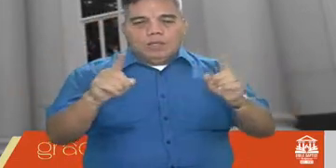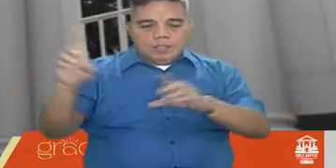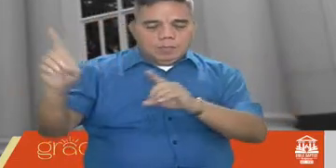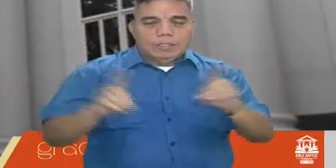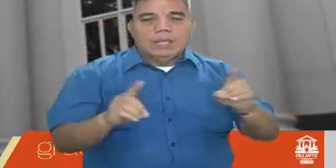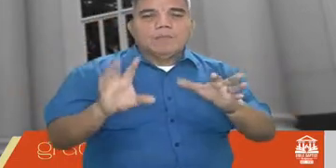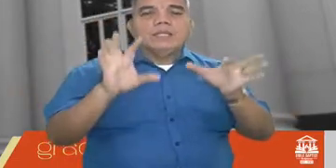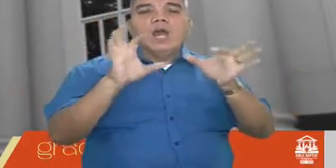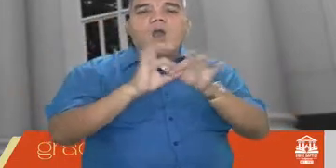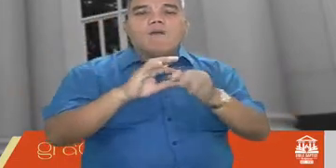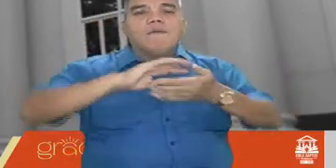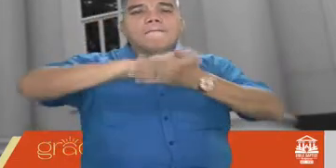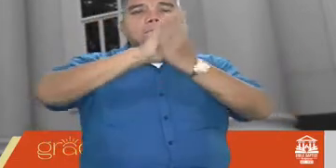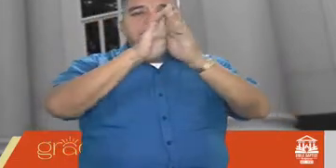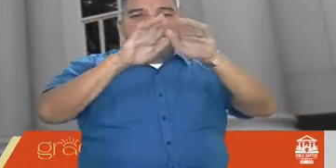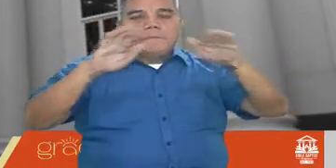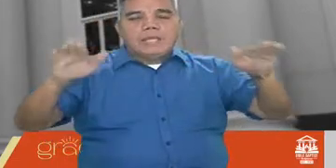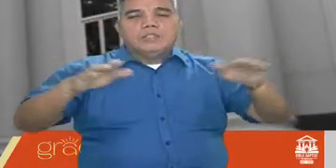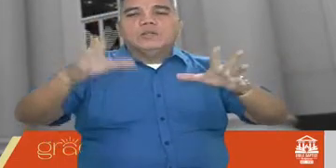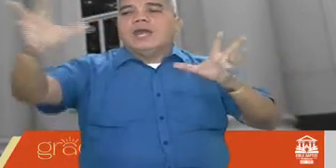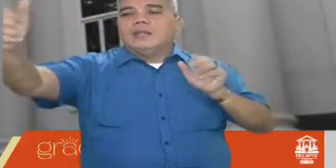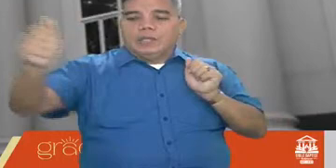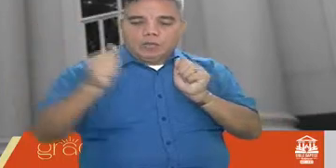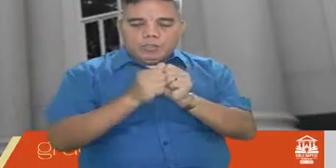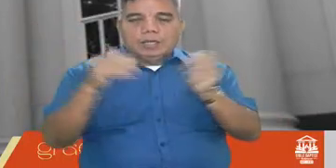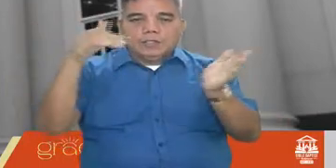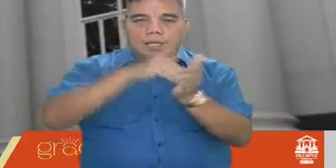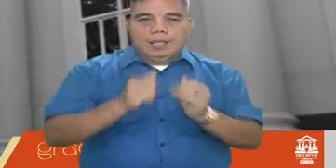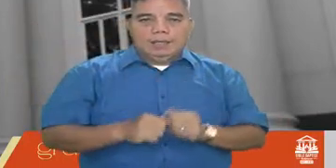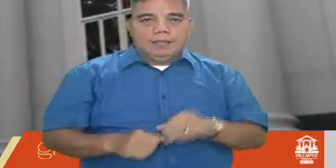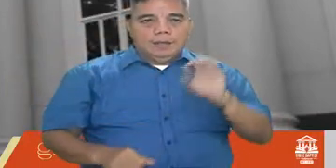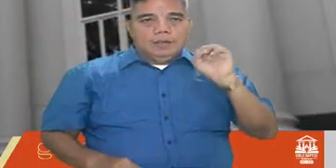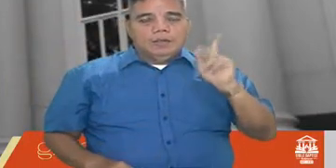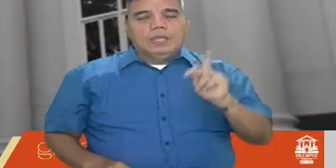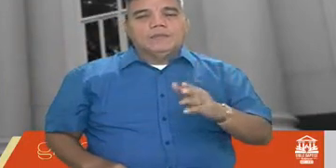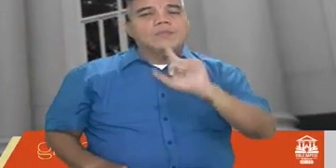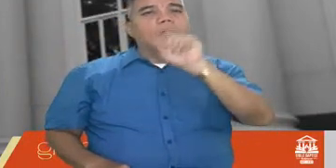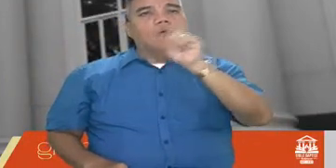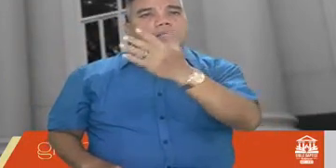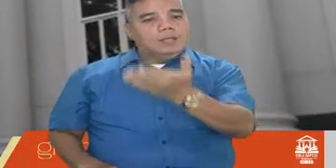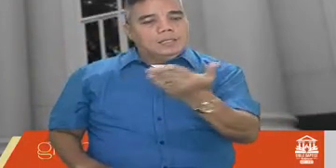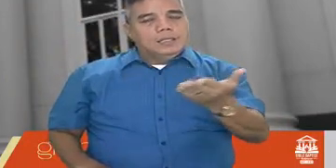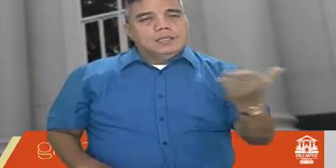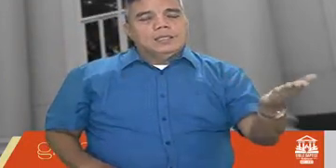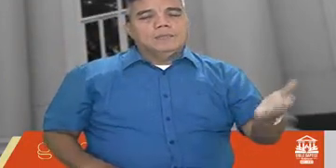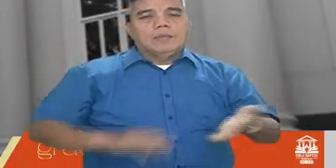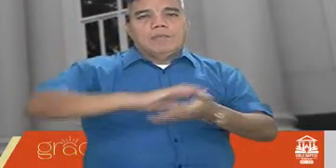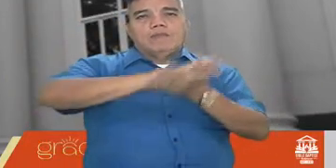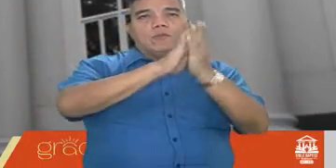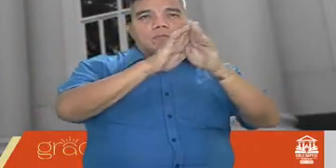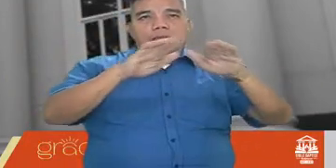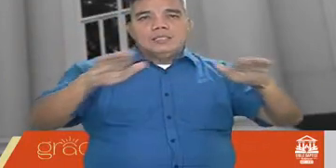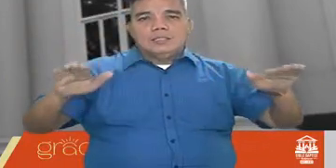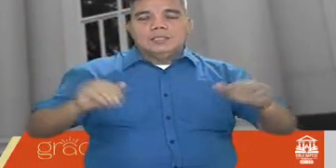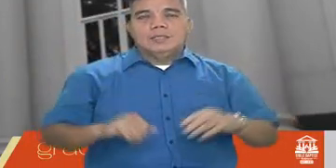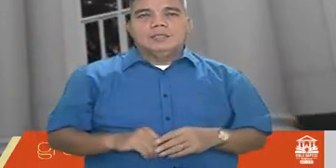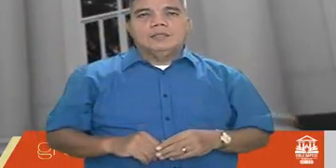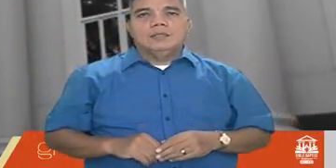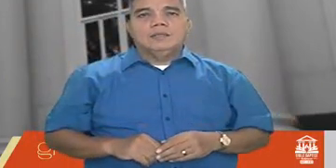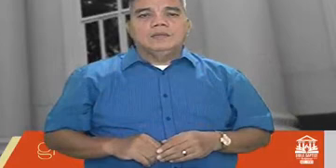the attainment of peace and reconciliation. Okay? What are these things that make for peace?